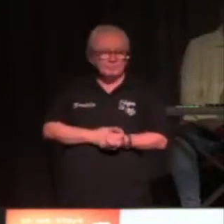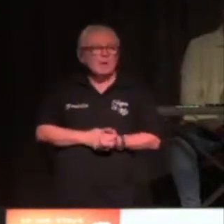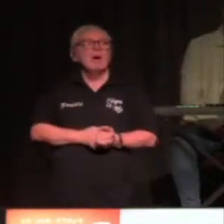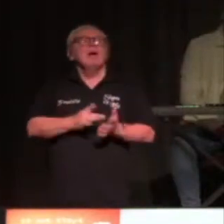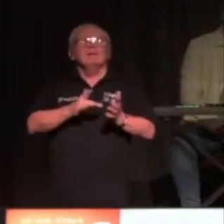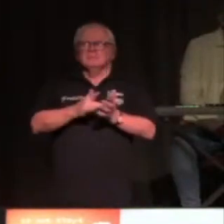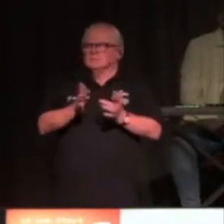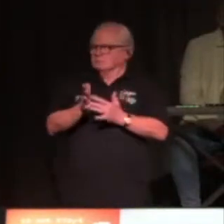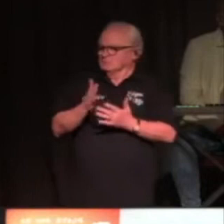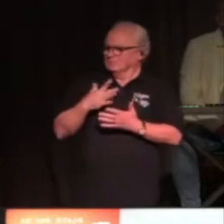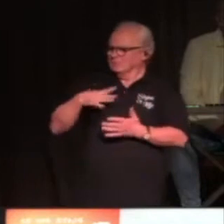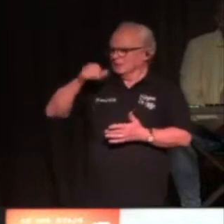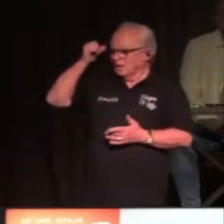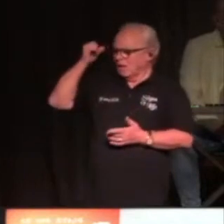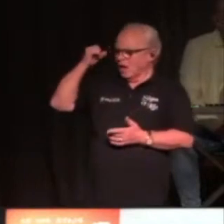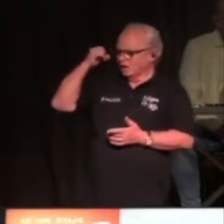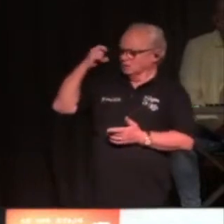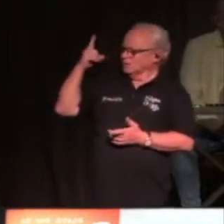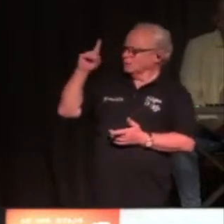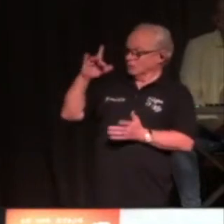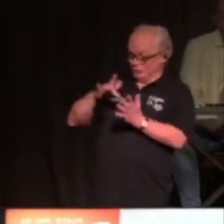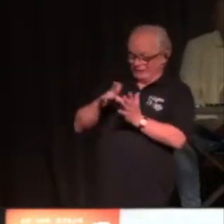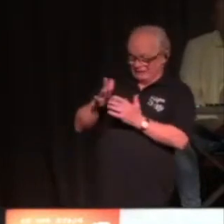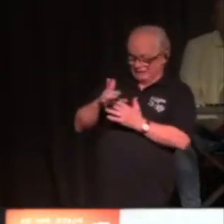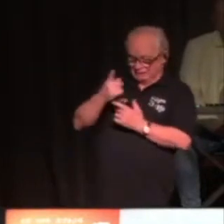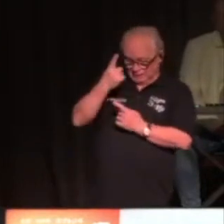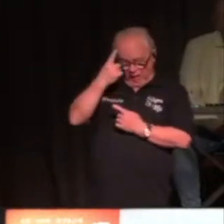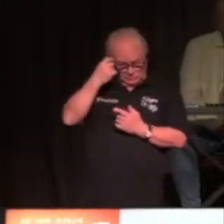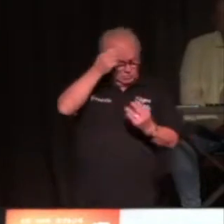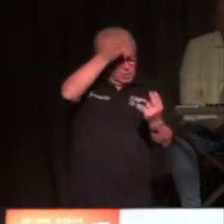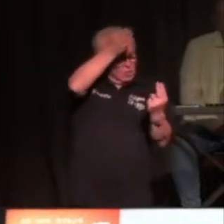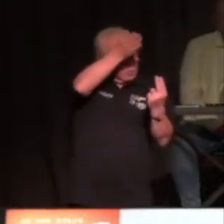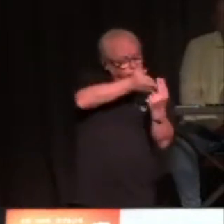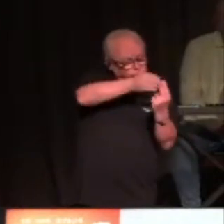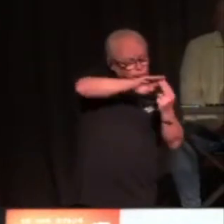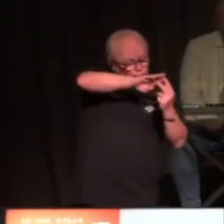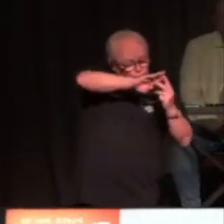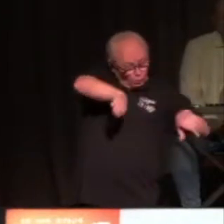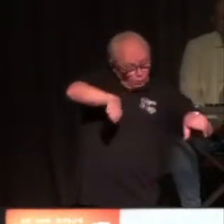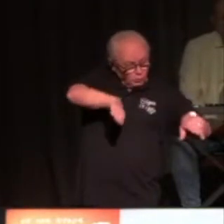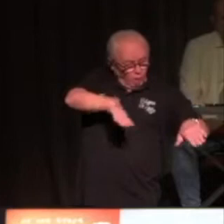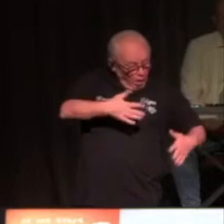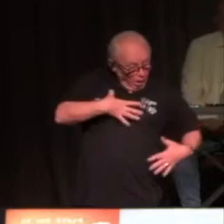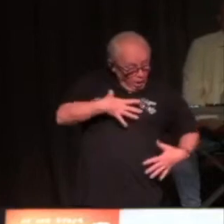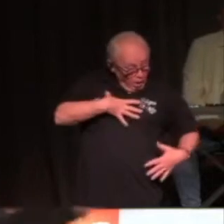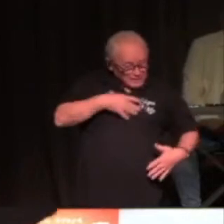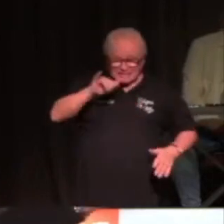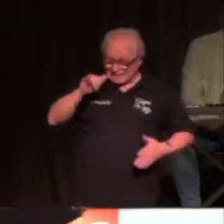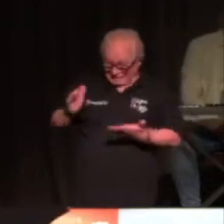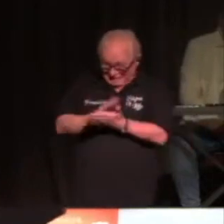And so we need to understand that Jesus is capable of cutting somebody in two. And so let's remember, he's not only our Savior, and he is a